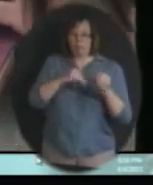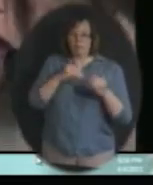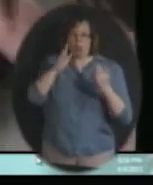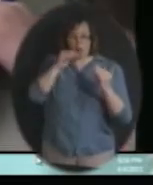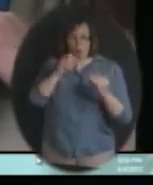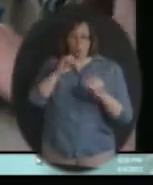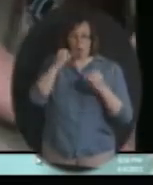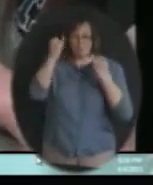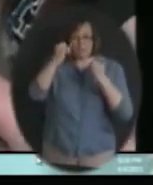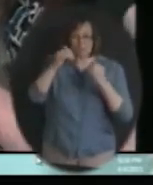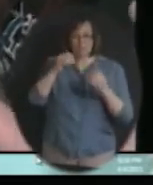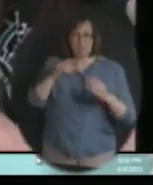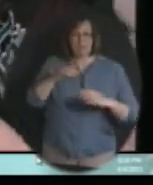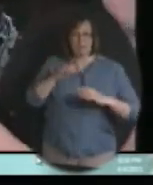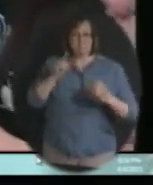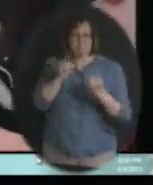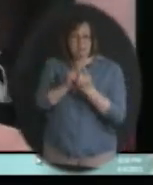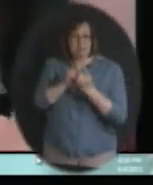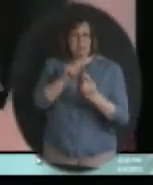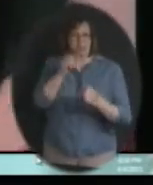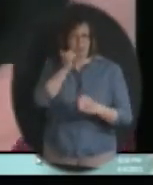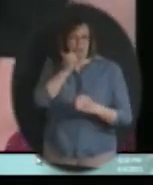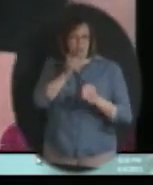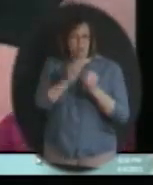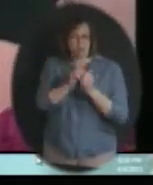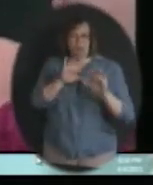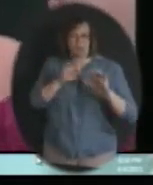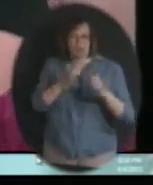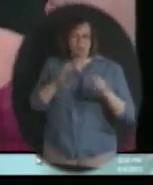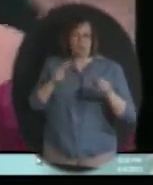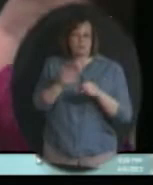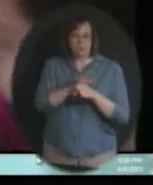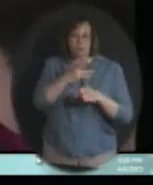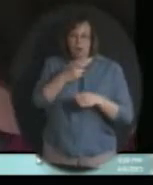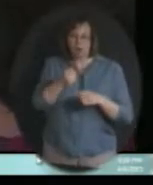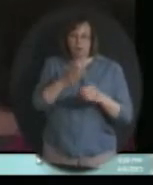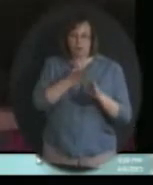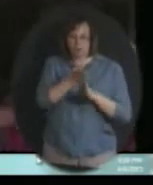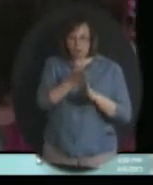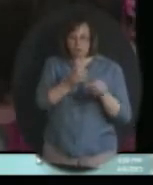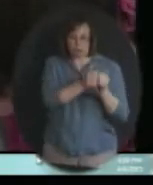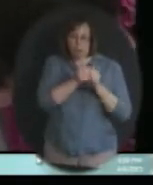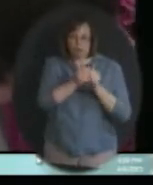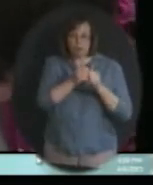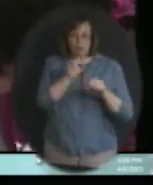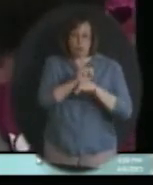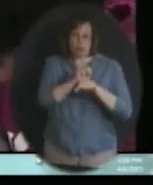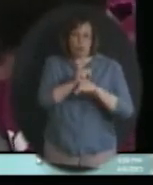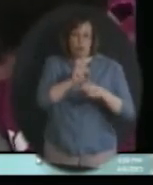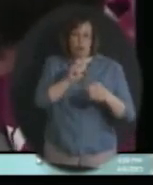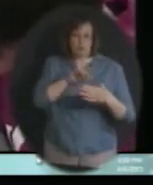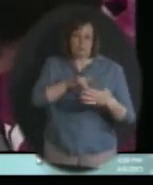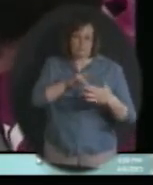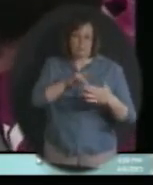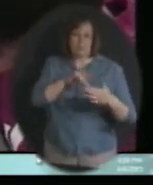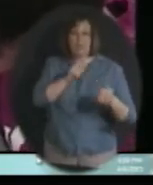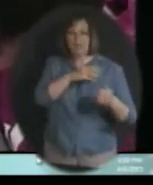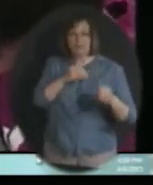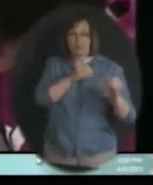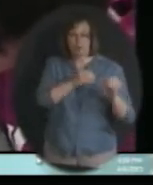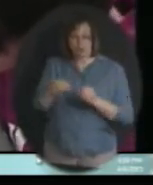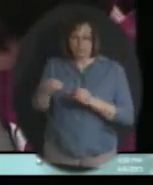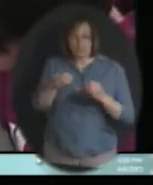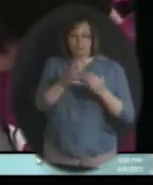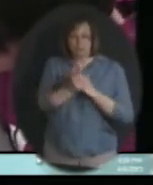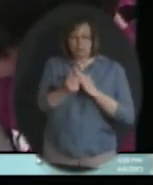imagined. Students meet every day with their Avid class for their entire high school career. Together, they work on building the study and organizational skills